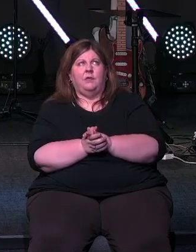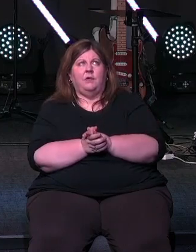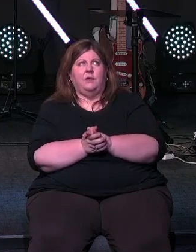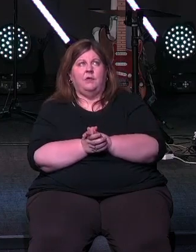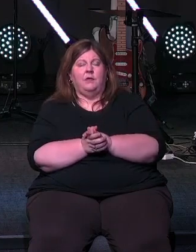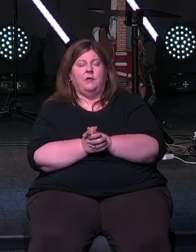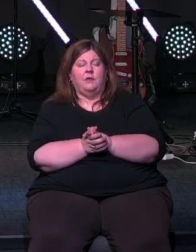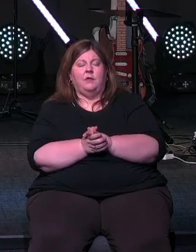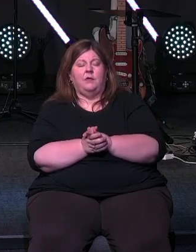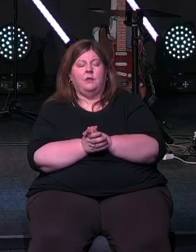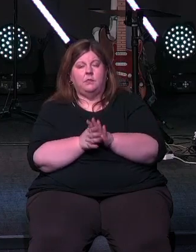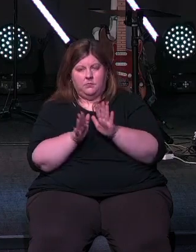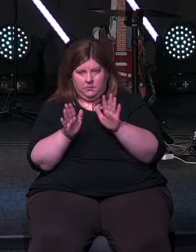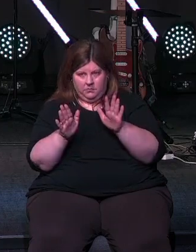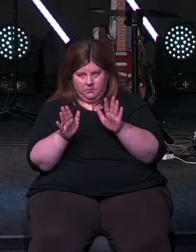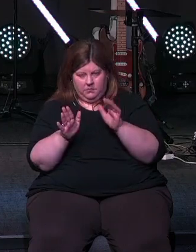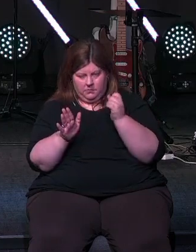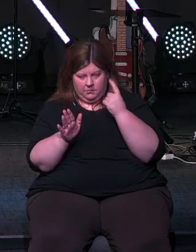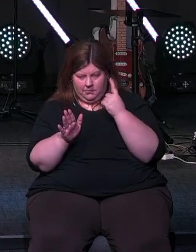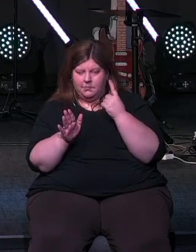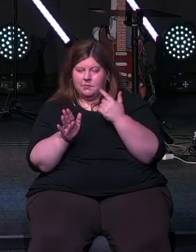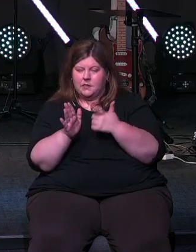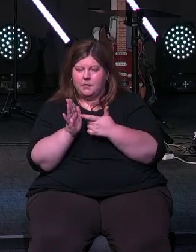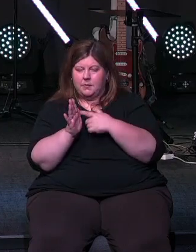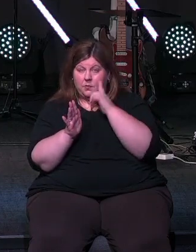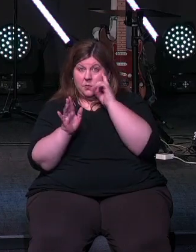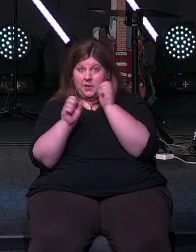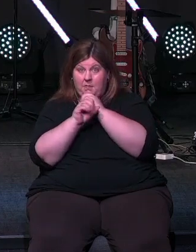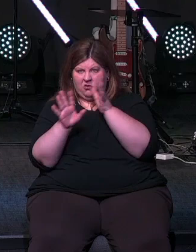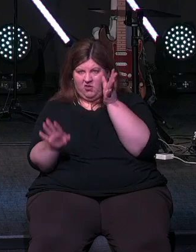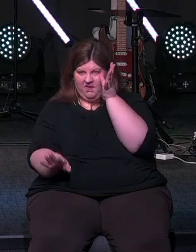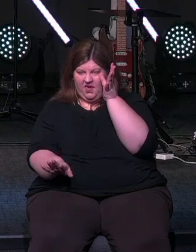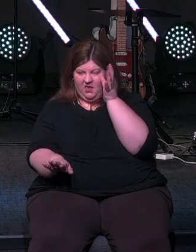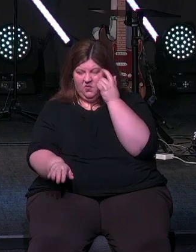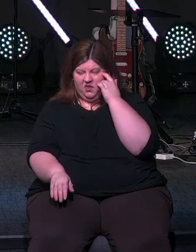Now, time out. Not all of us have good thoughts when we think of father, do we?